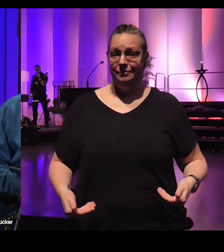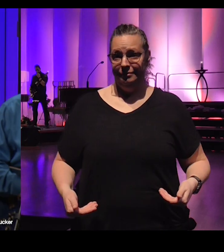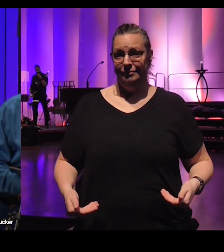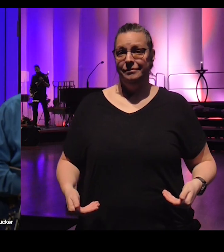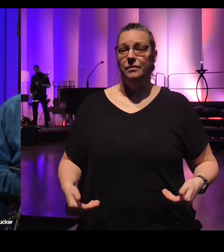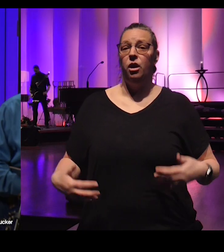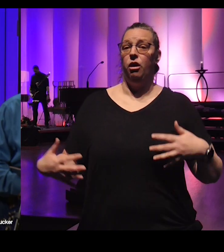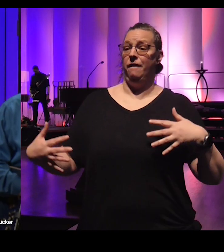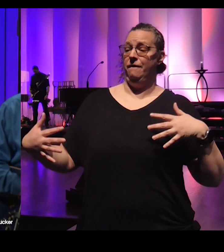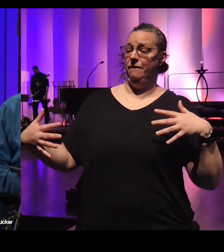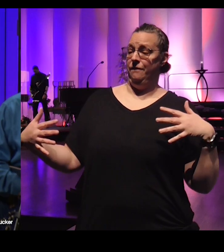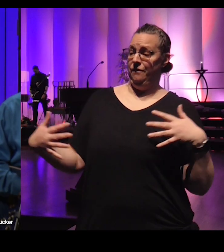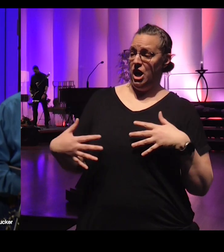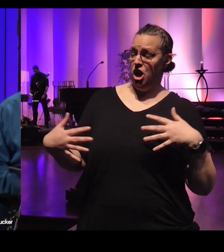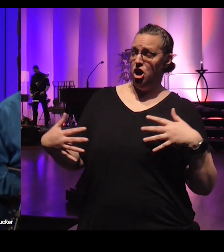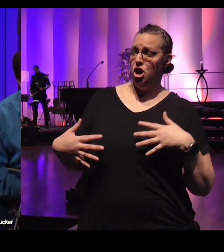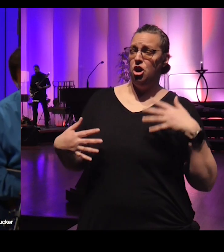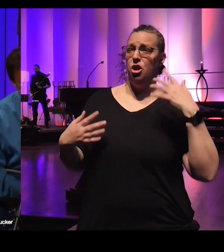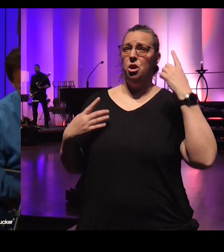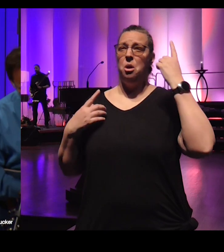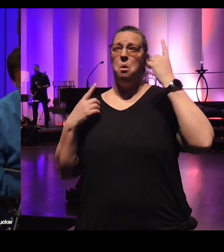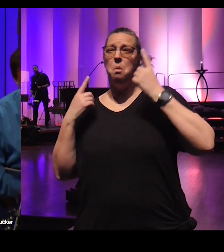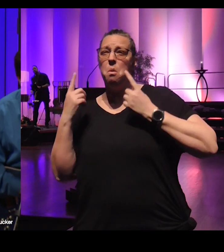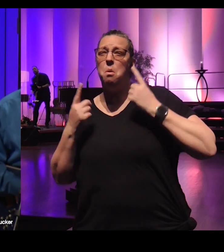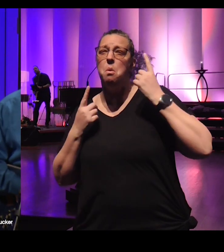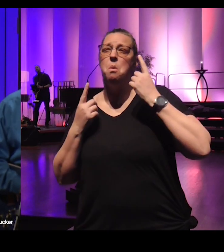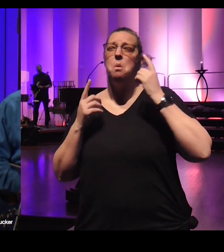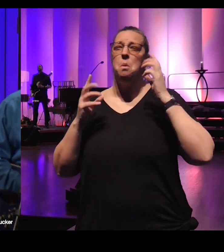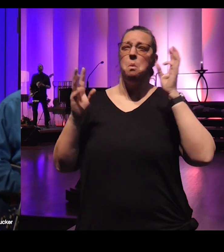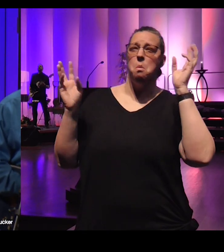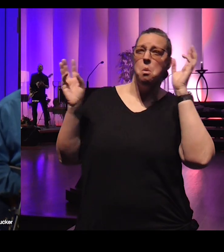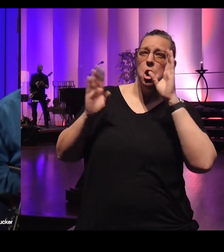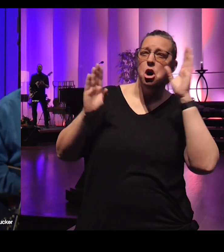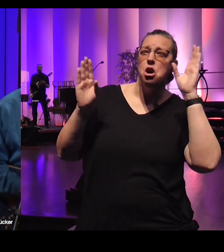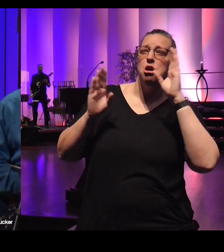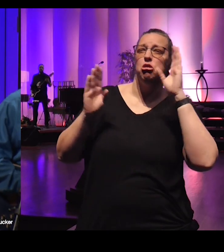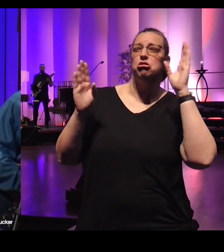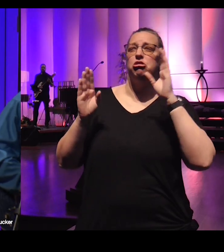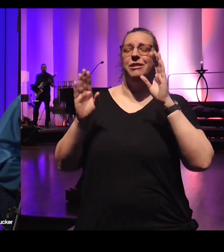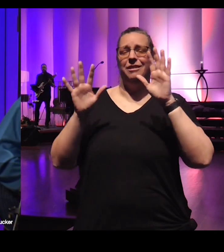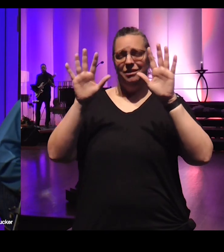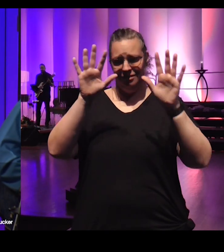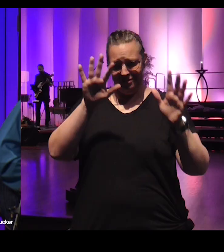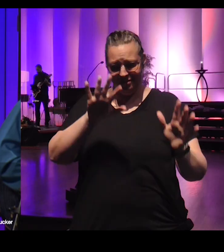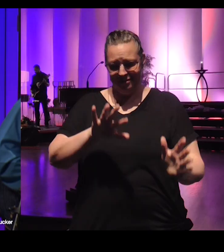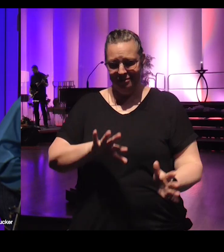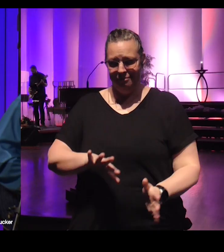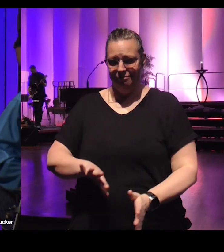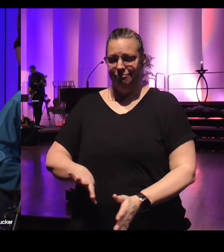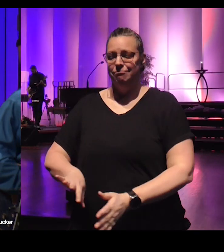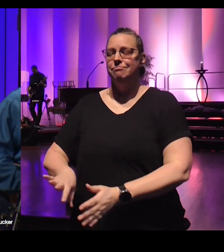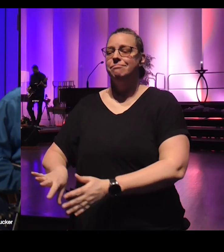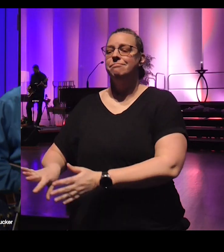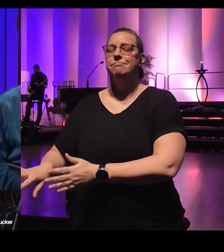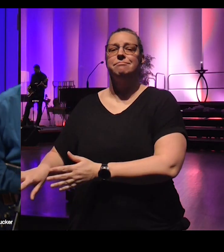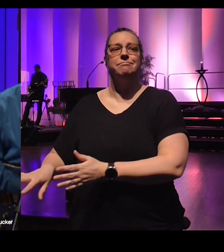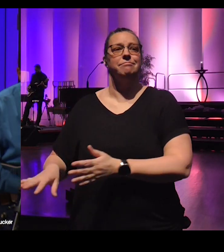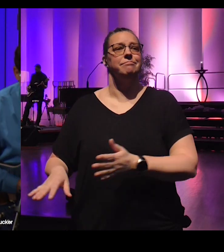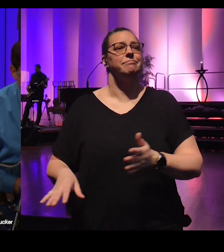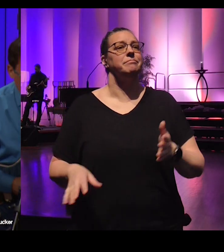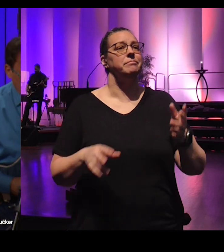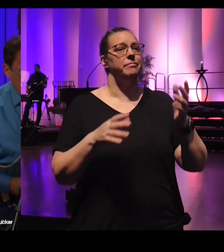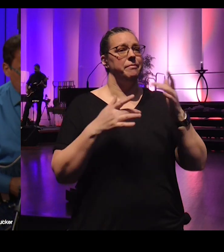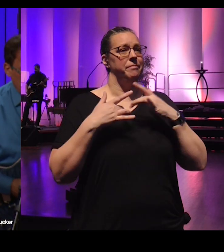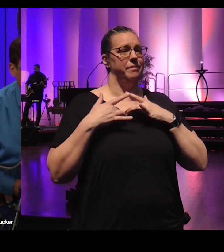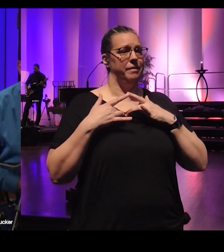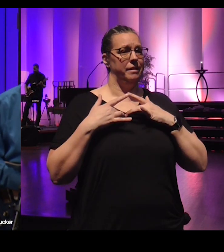letting fear and worry fall away from me. I open